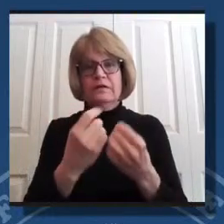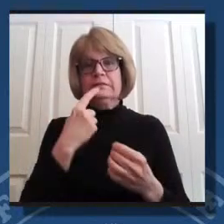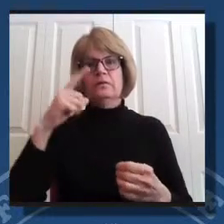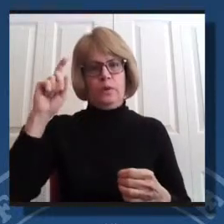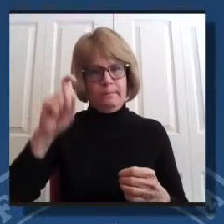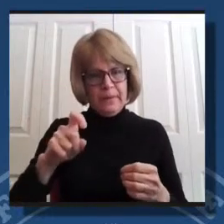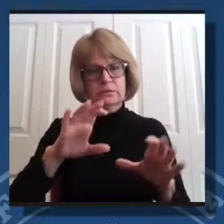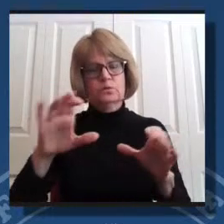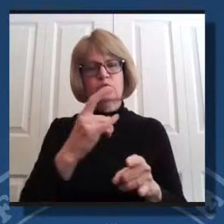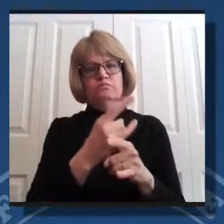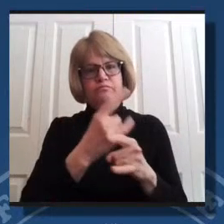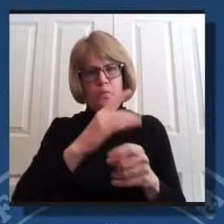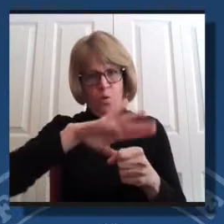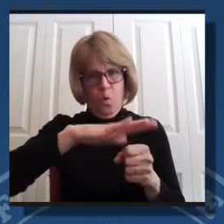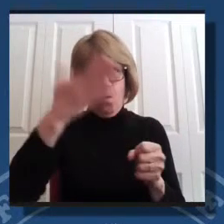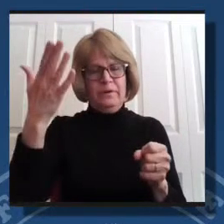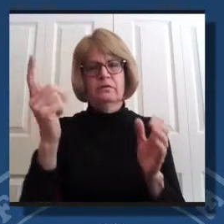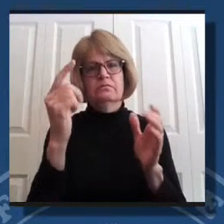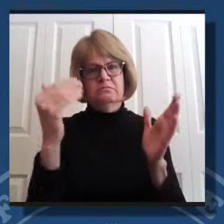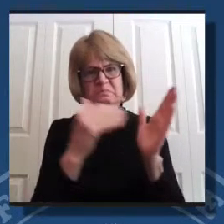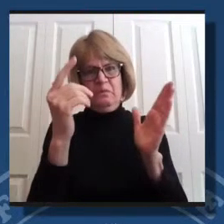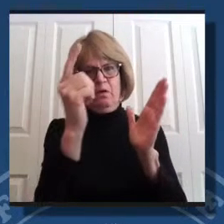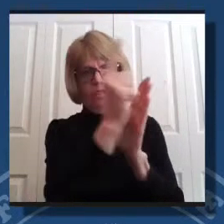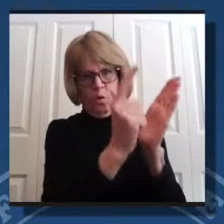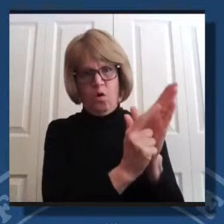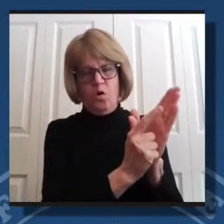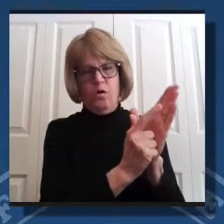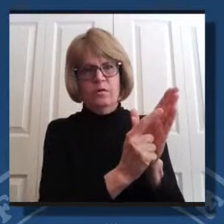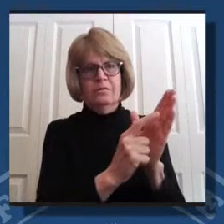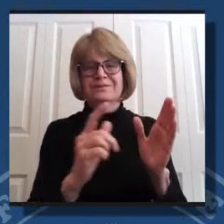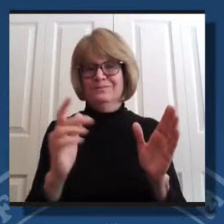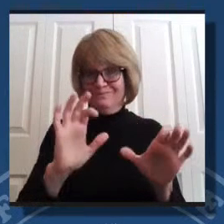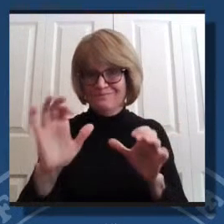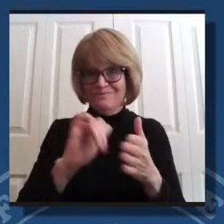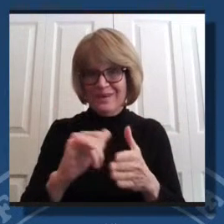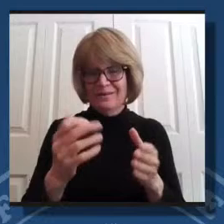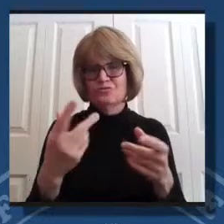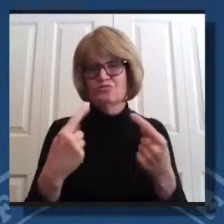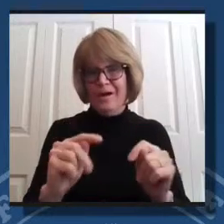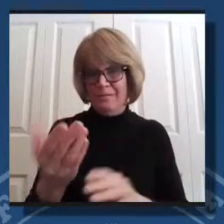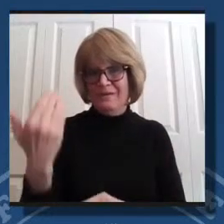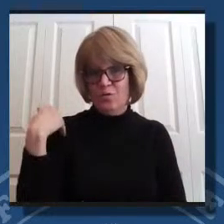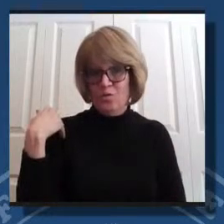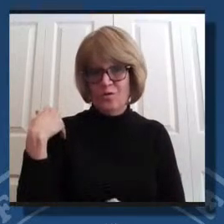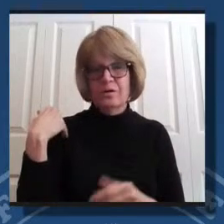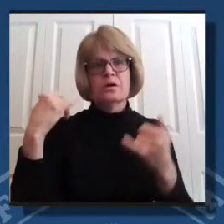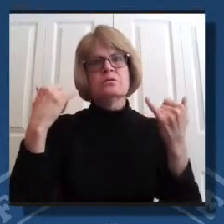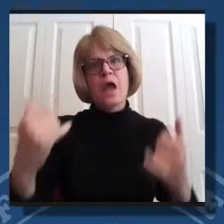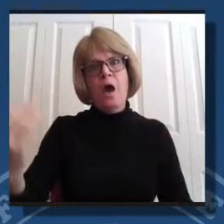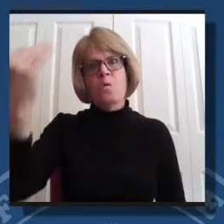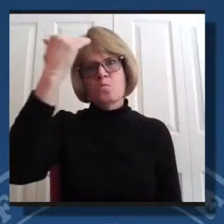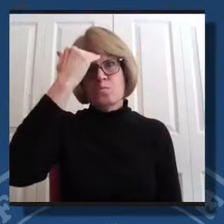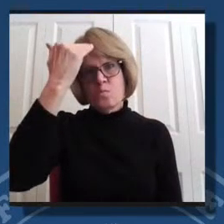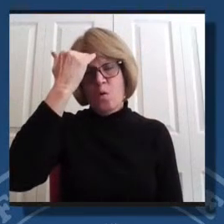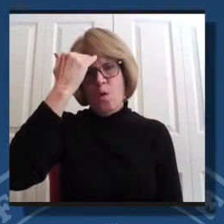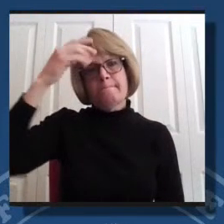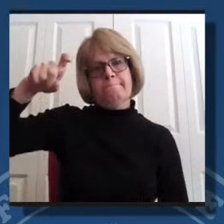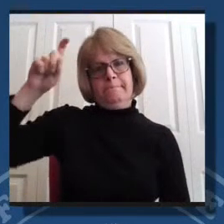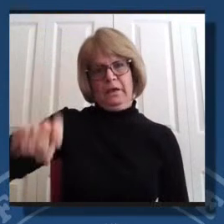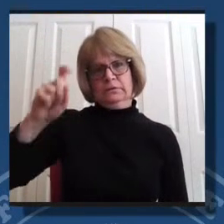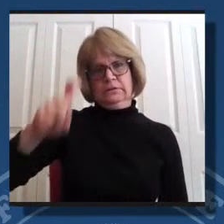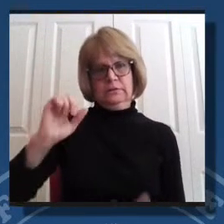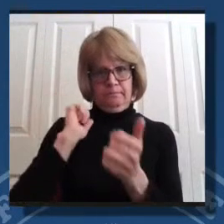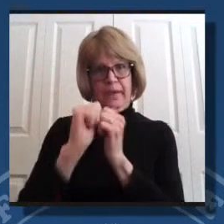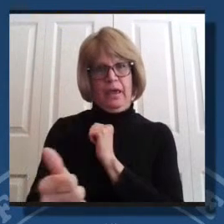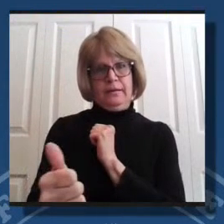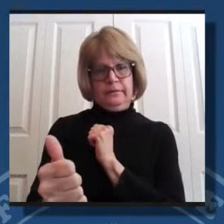law, it was obvious that we had done this before, and now we know we need to get this done,